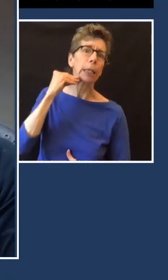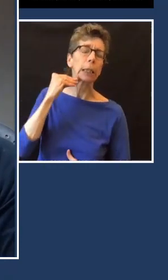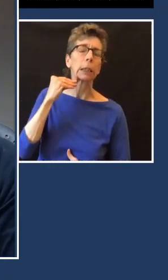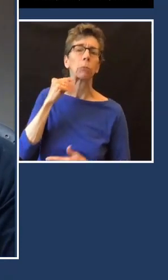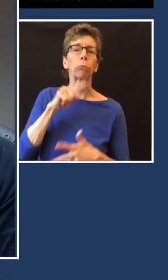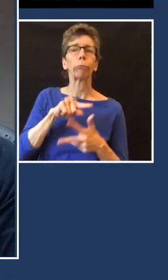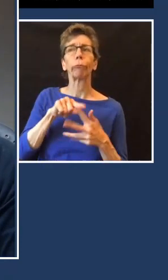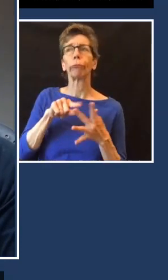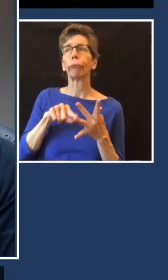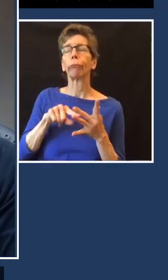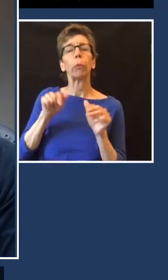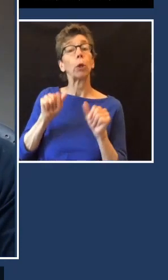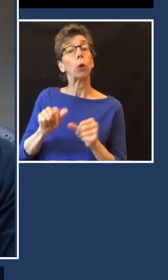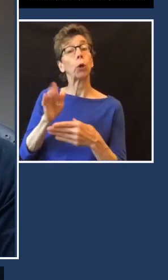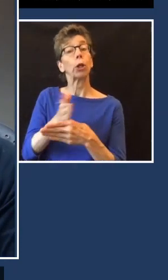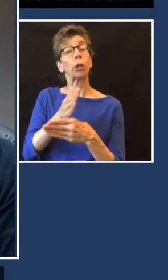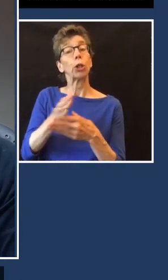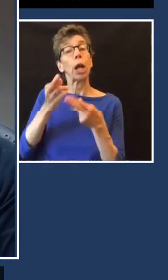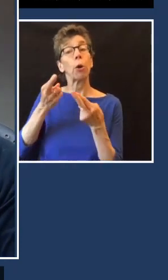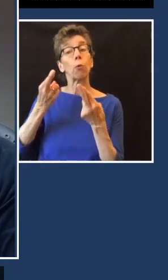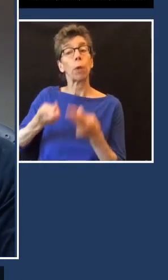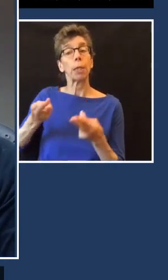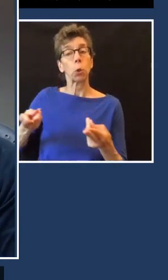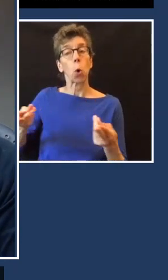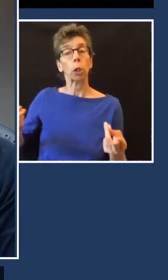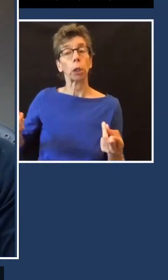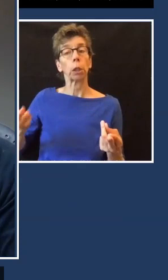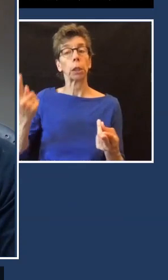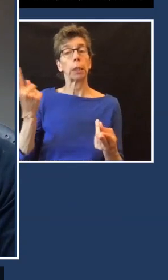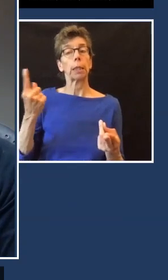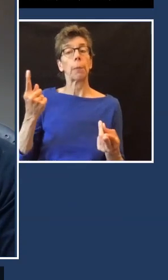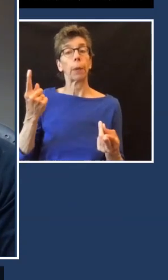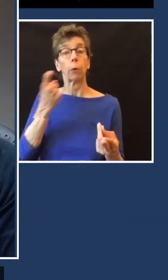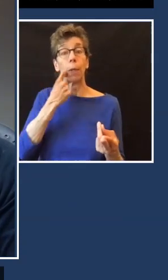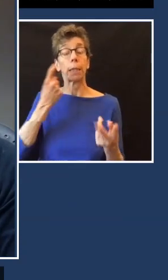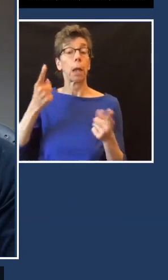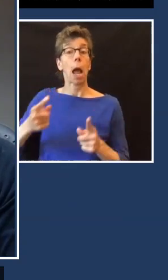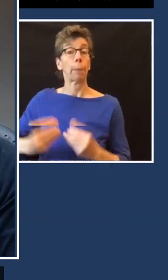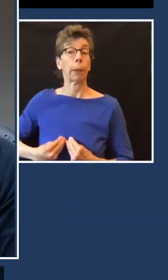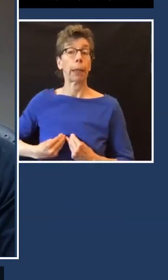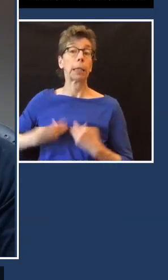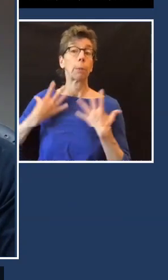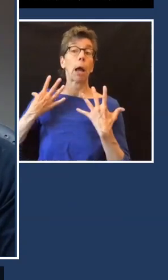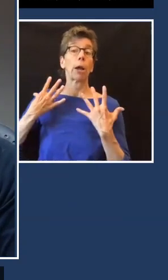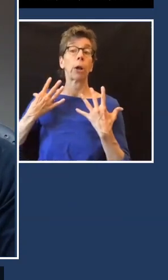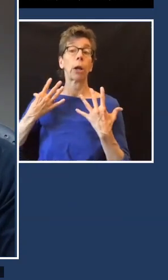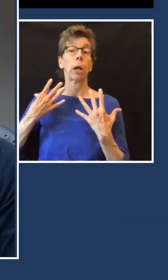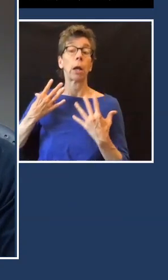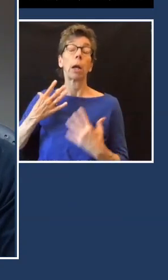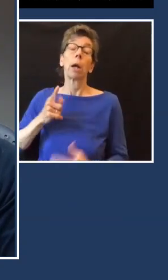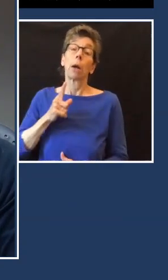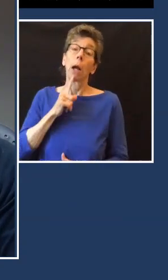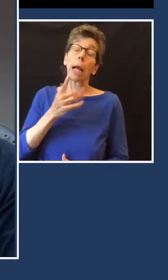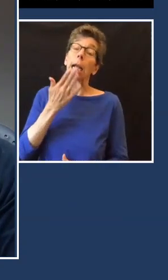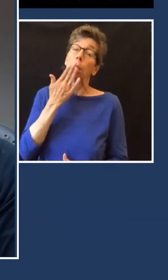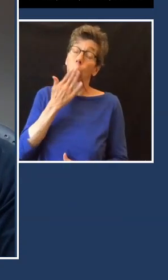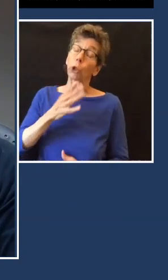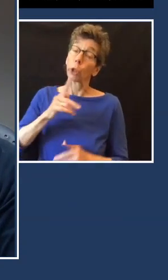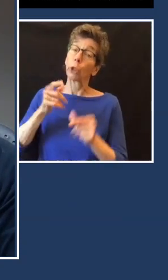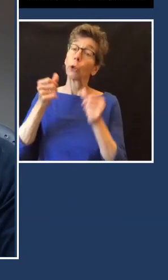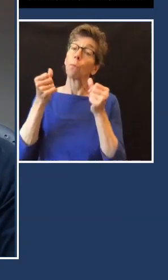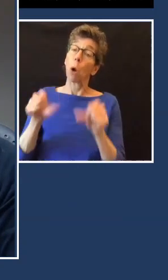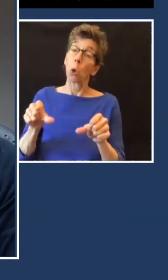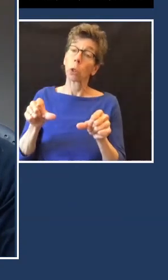articles that may have inspired you as well. I would love to say post as often as possible, but you also want